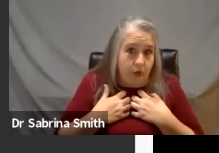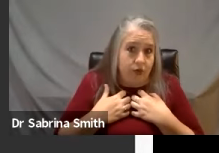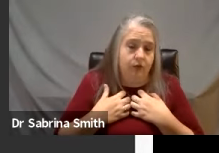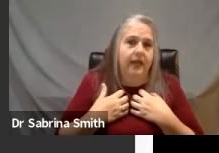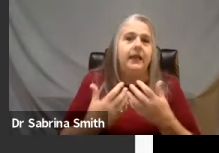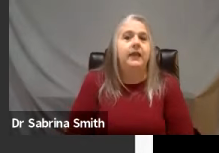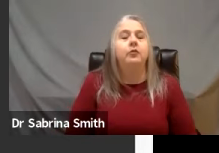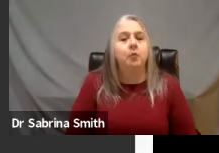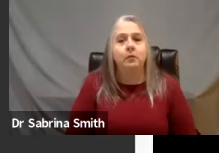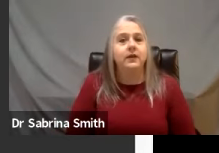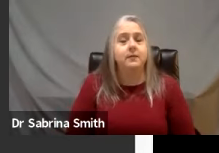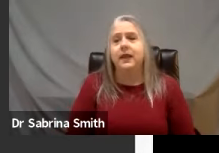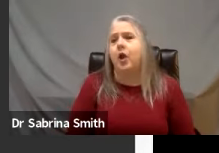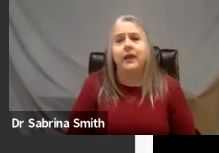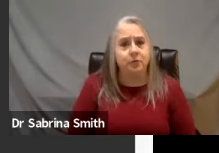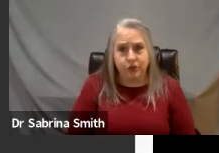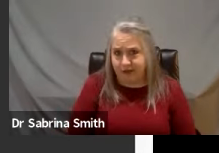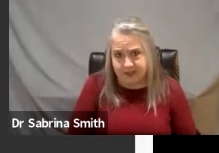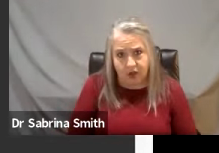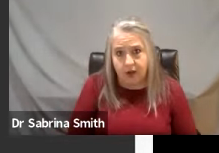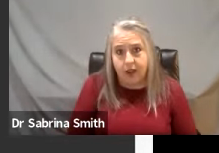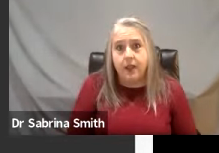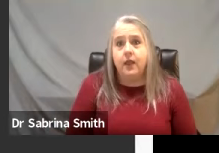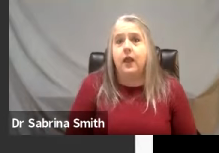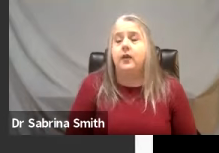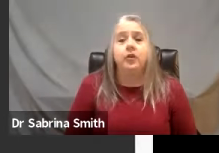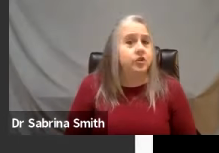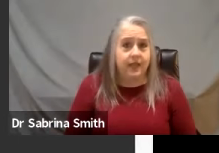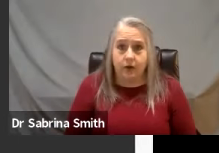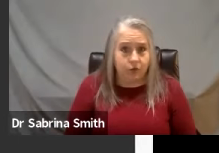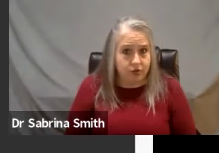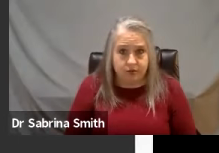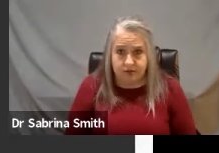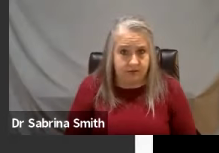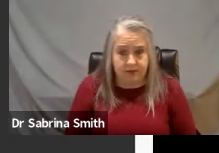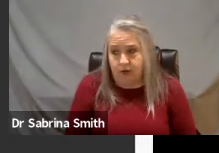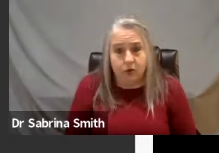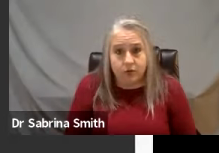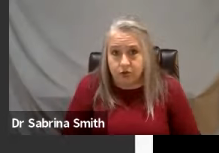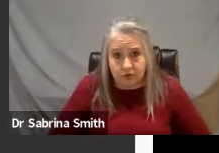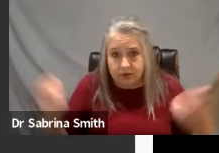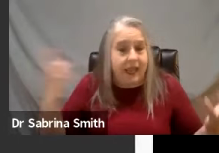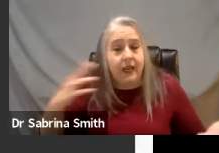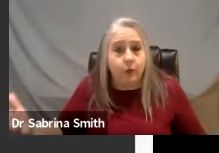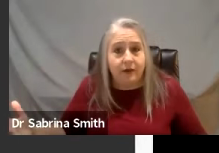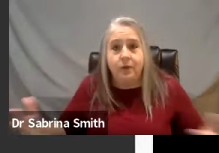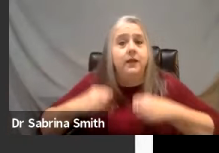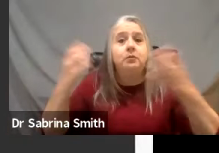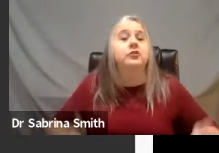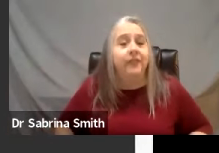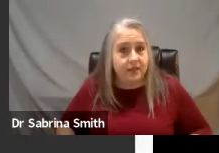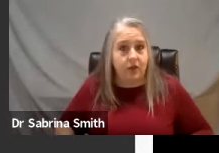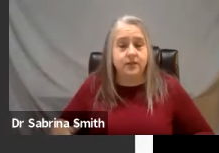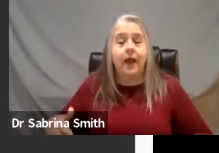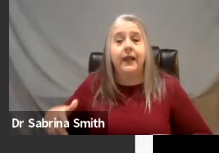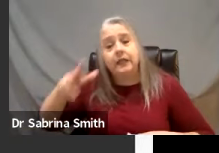my go-to, that I can handle more because I'm like, oh, I can put your face on. I don't know what you're saying or whatever, but I can